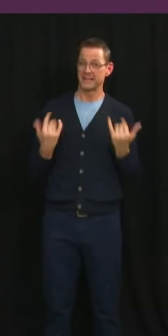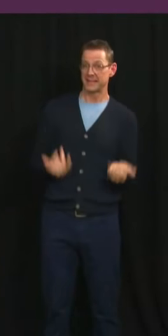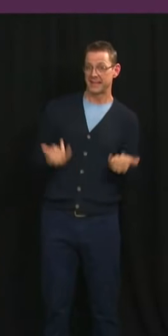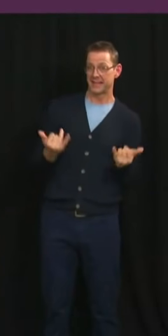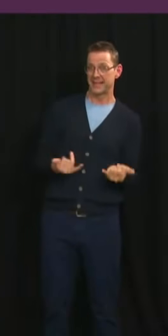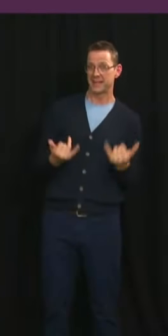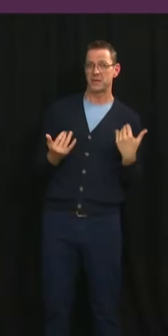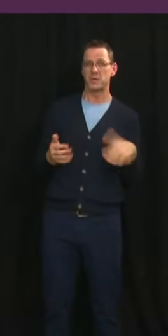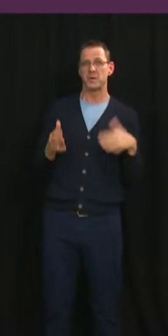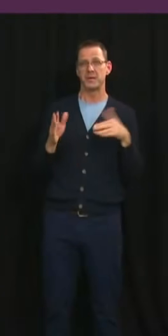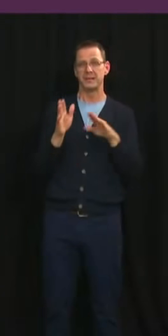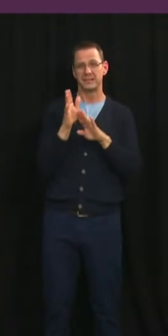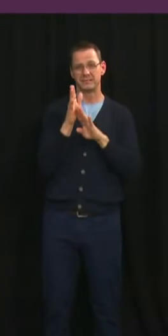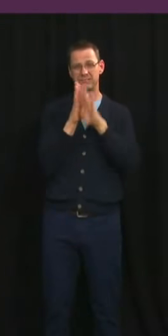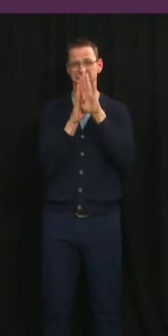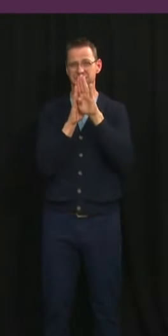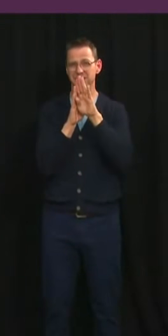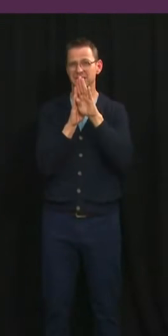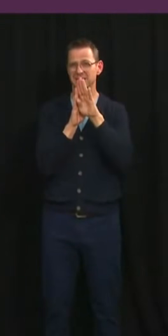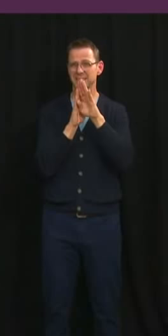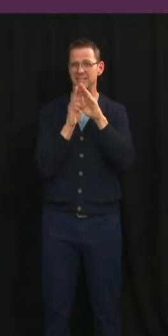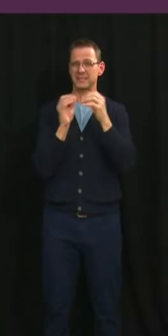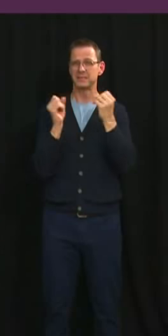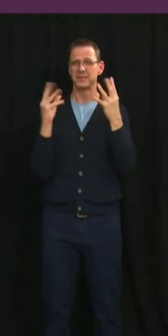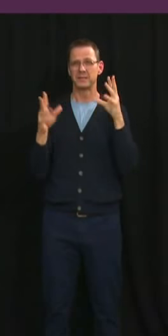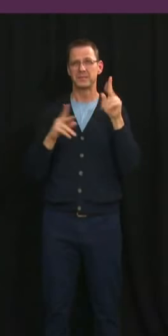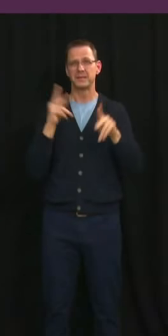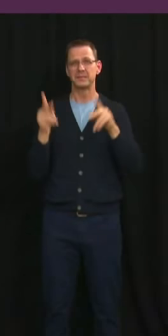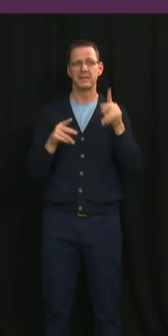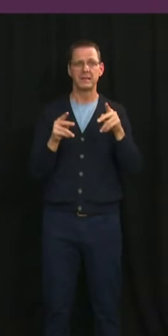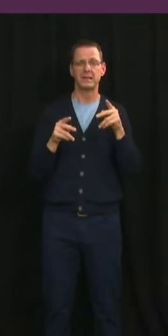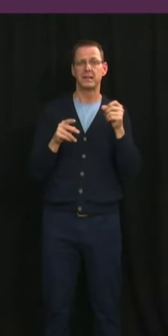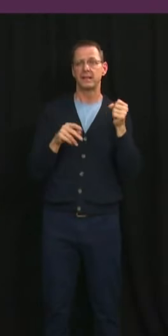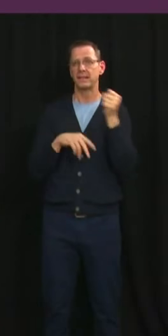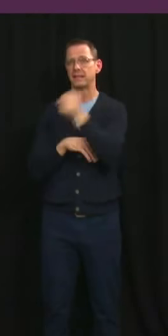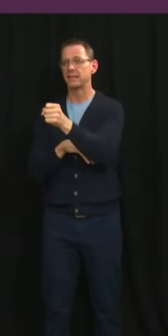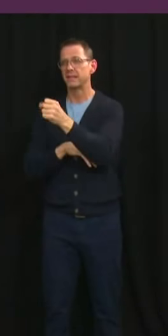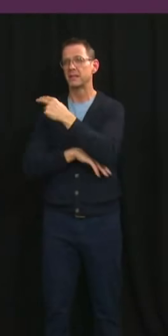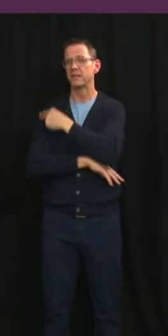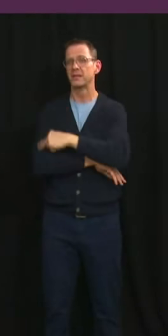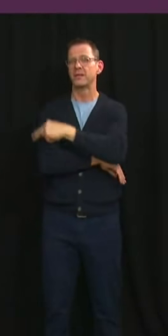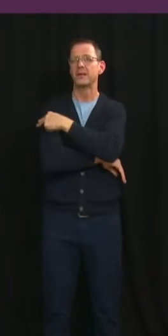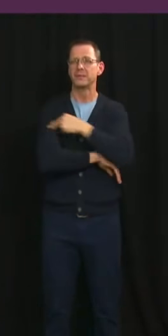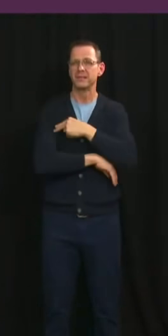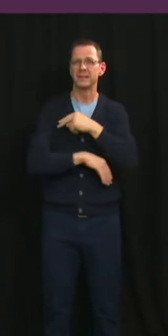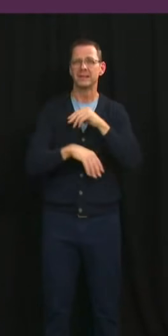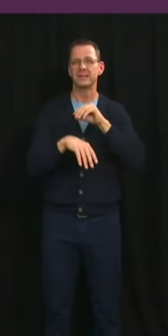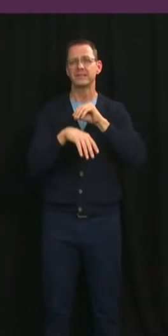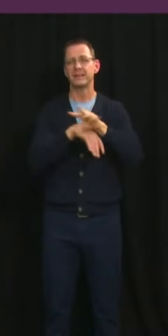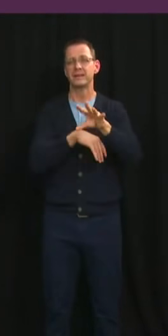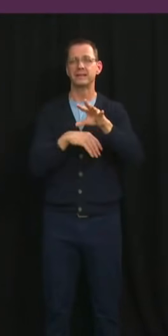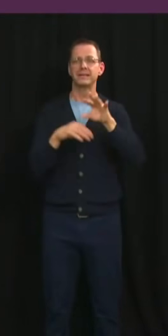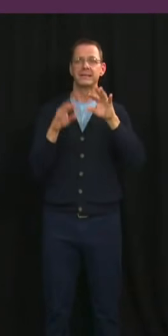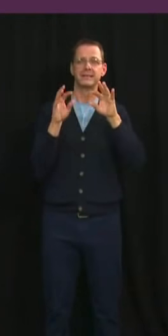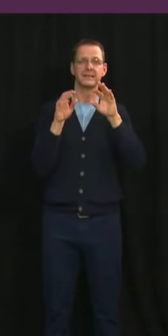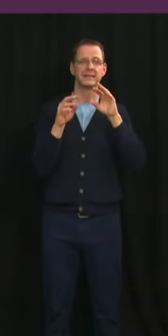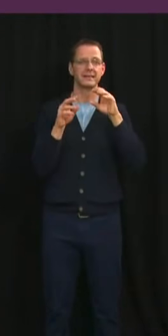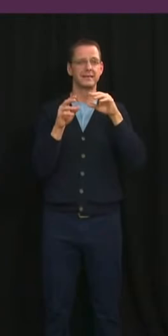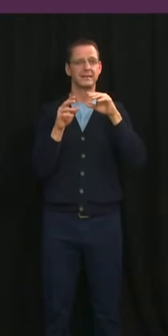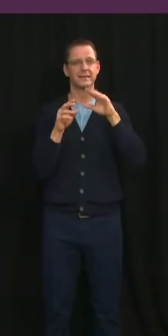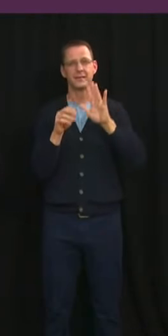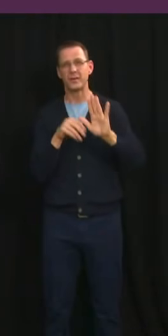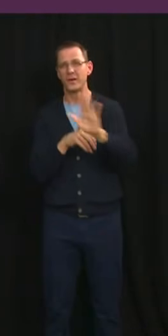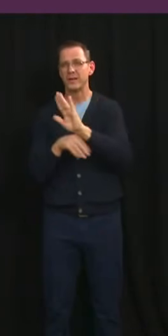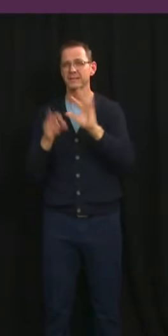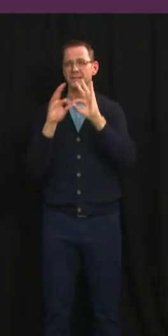we're all so tired of this. Everyone has what we call COVID fatigue. Everyone is feeling it in